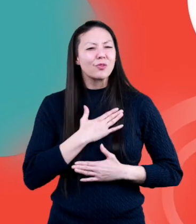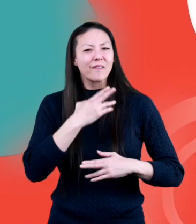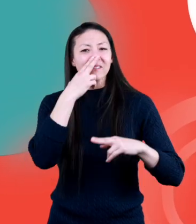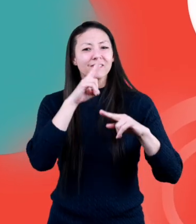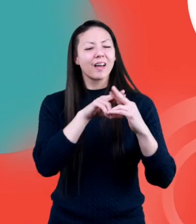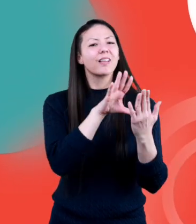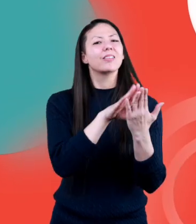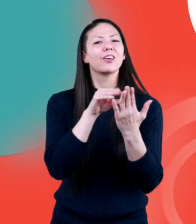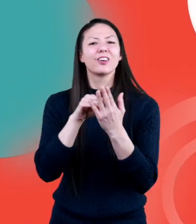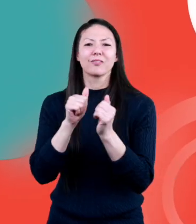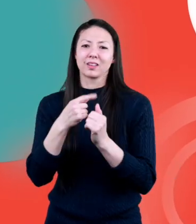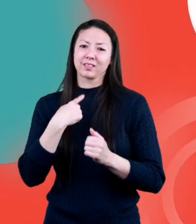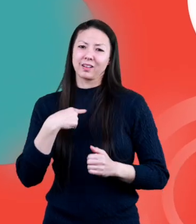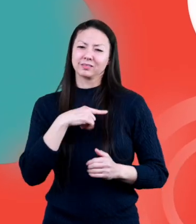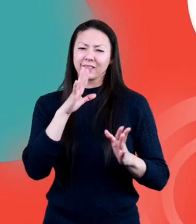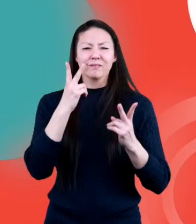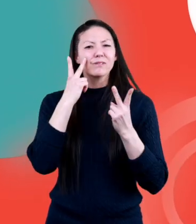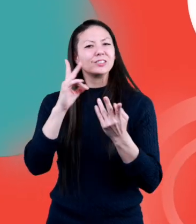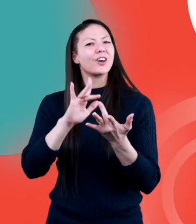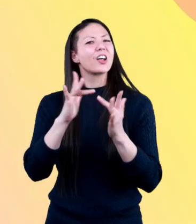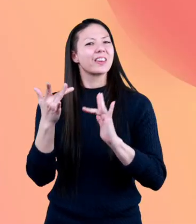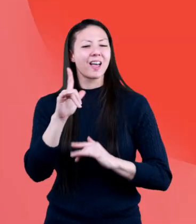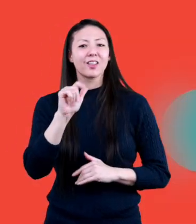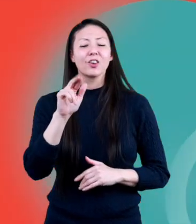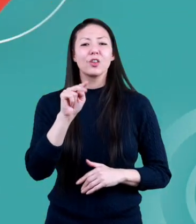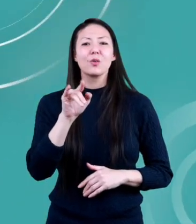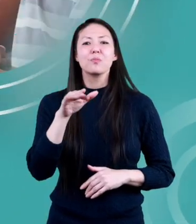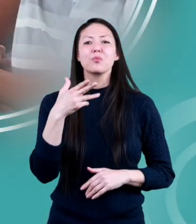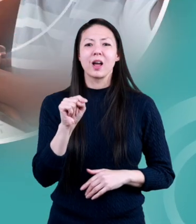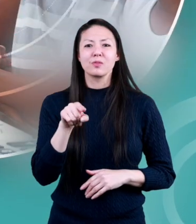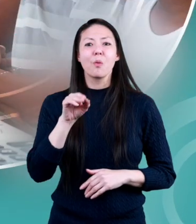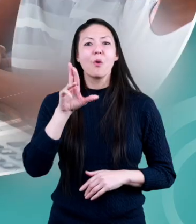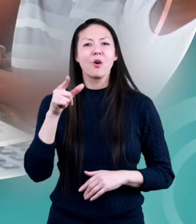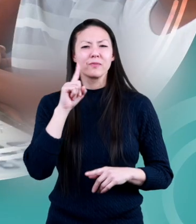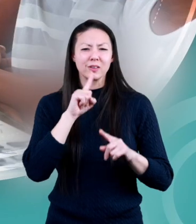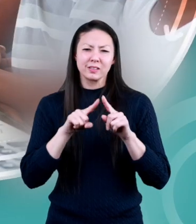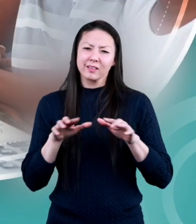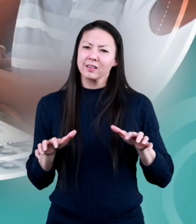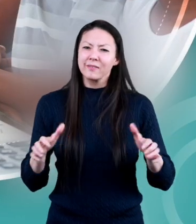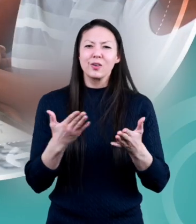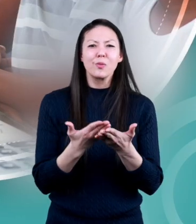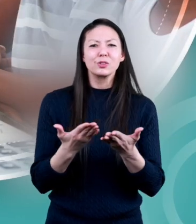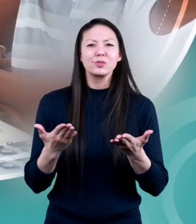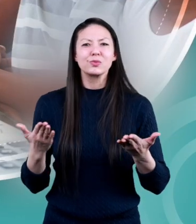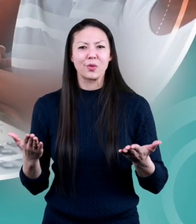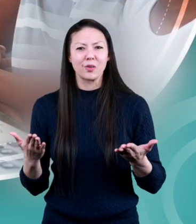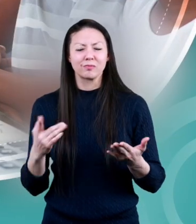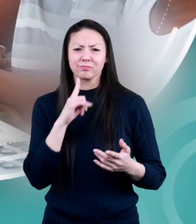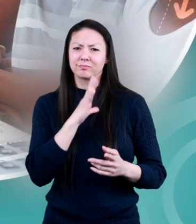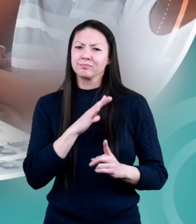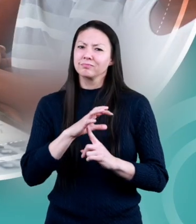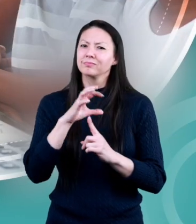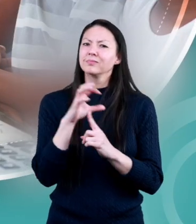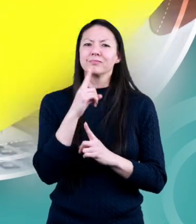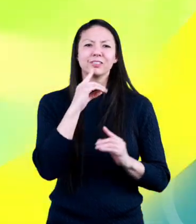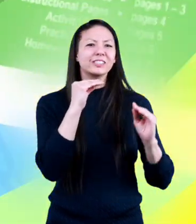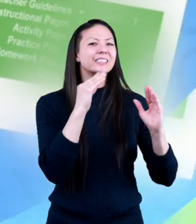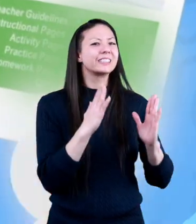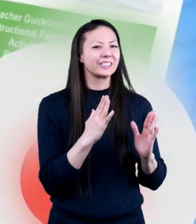Hope you had fun learning with us. Visit us at learnbright.org for thousands of free